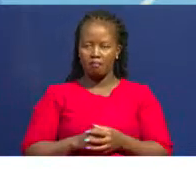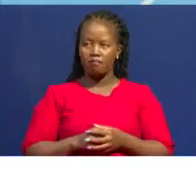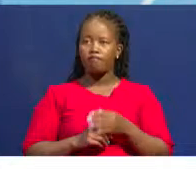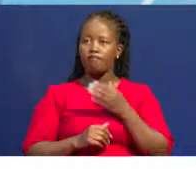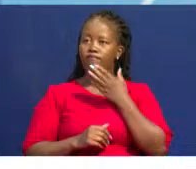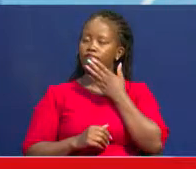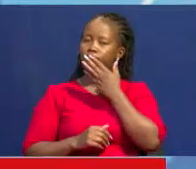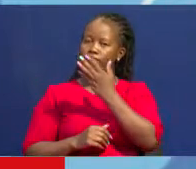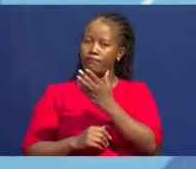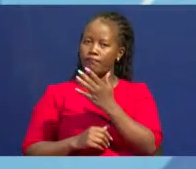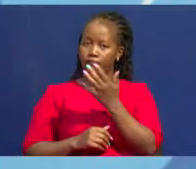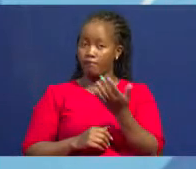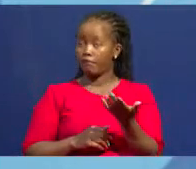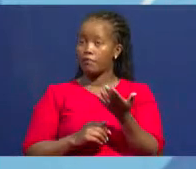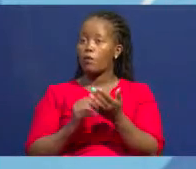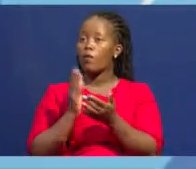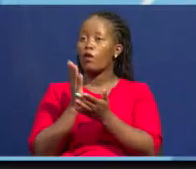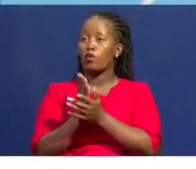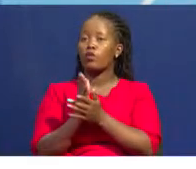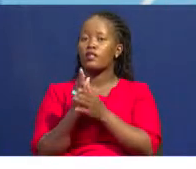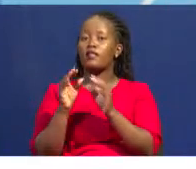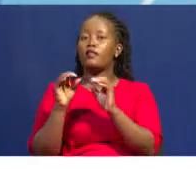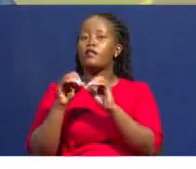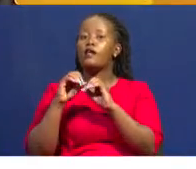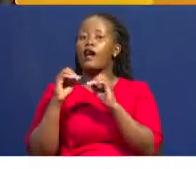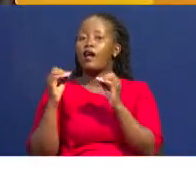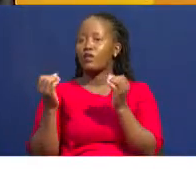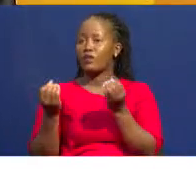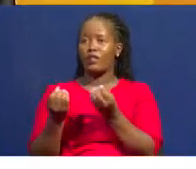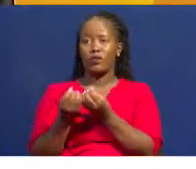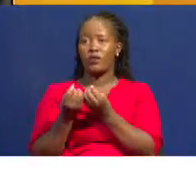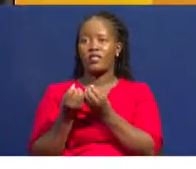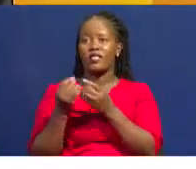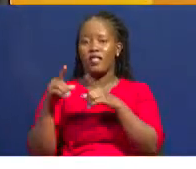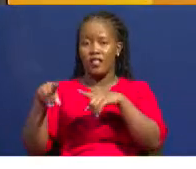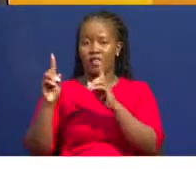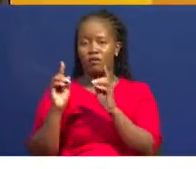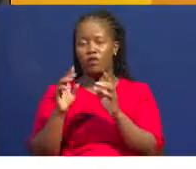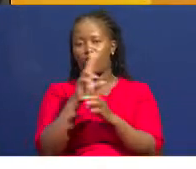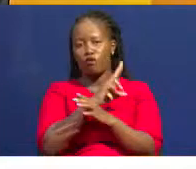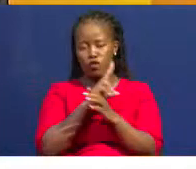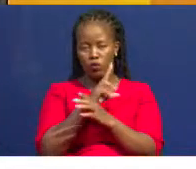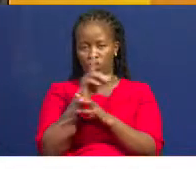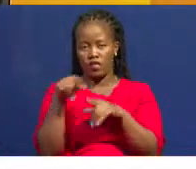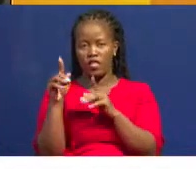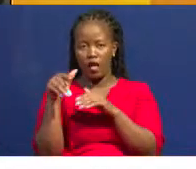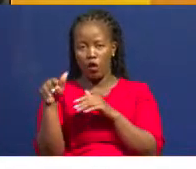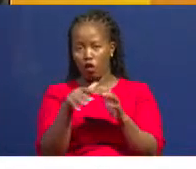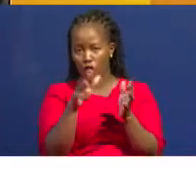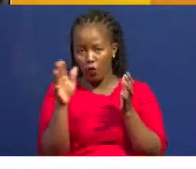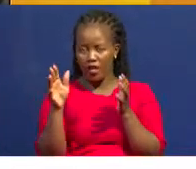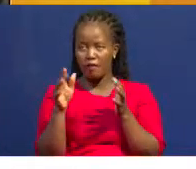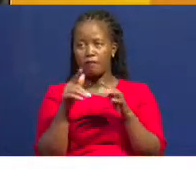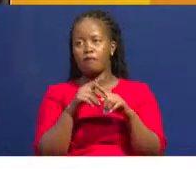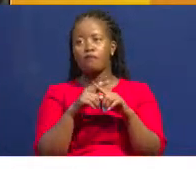know, the association, as you said, that they use their parameters. But